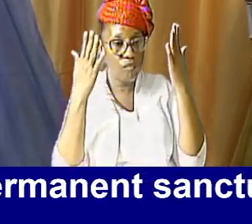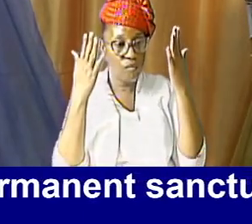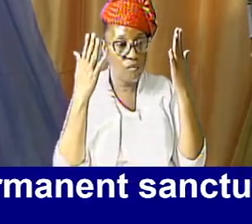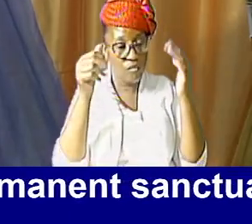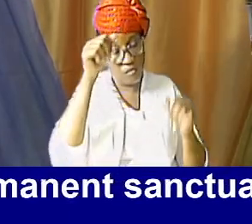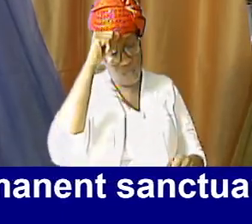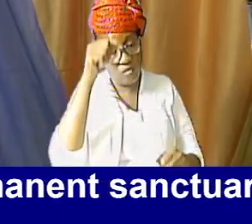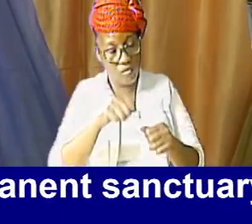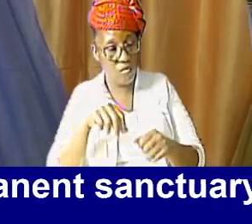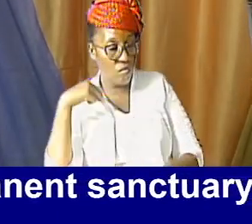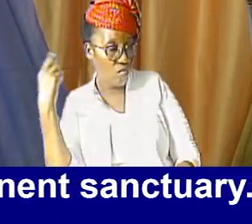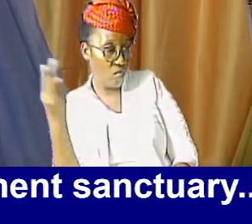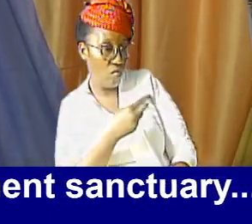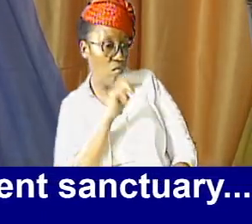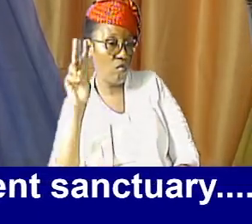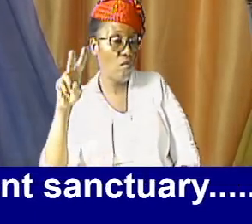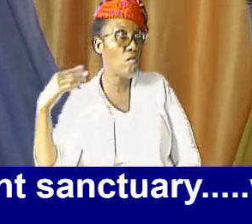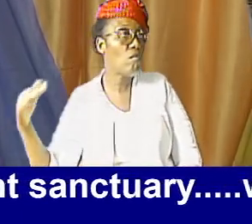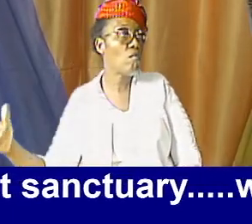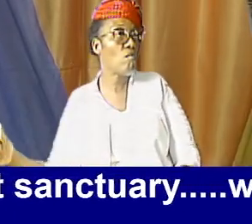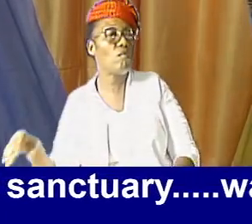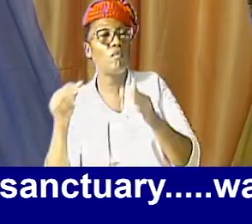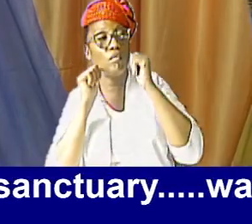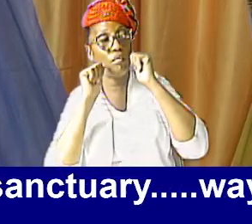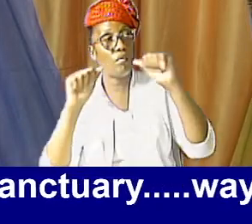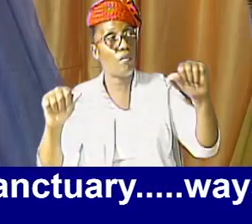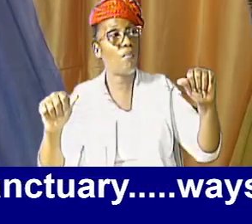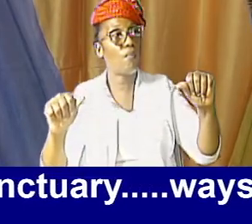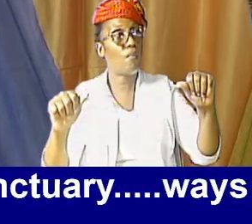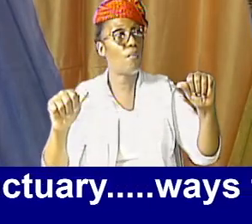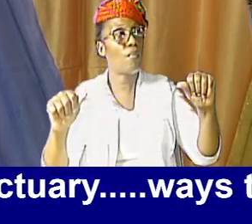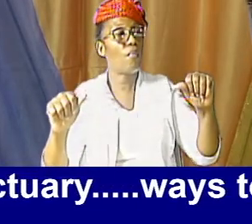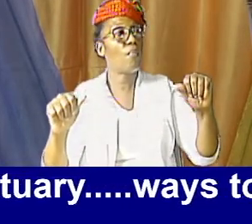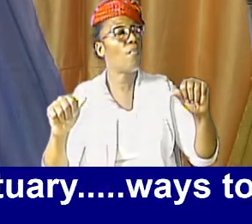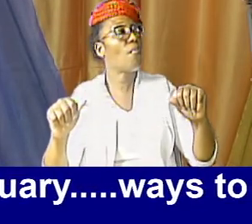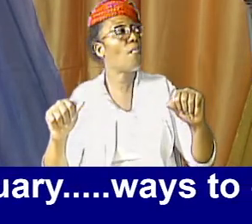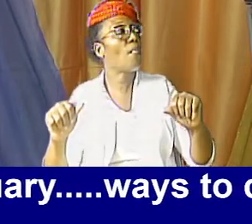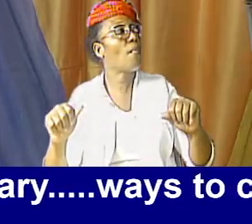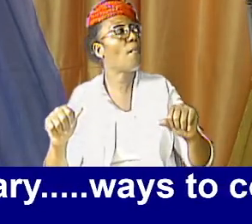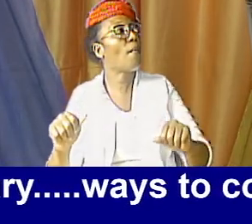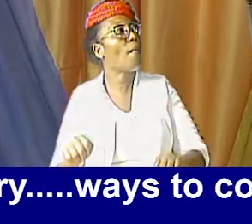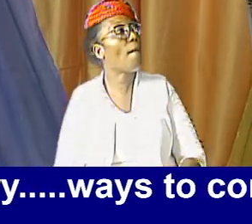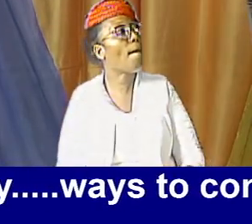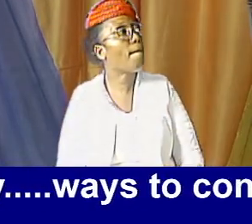Just to remind us two things for the announcement. Two things.